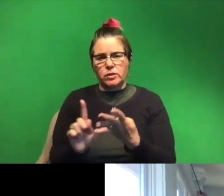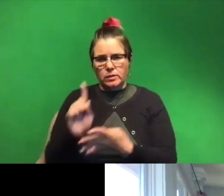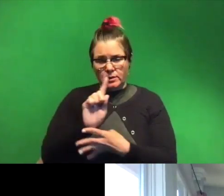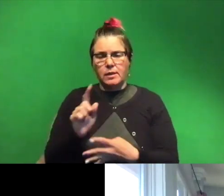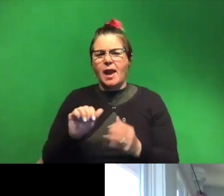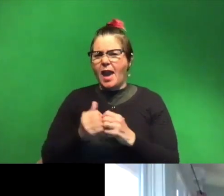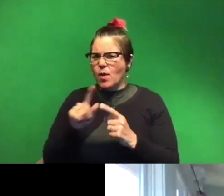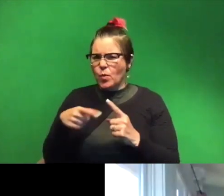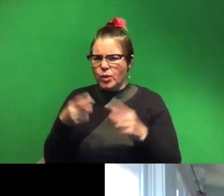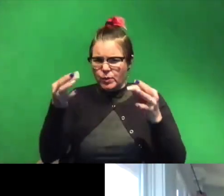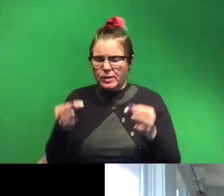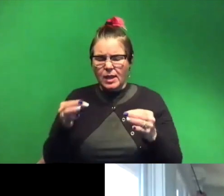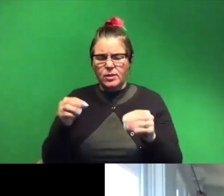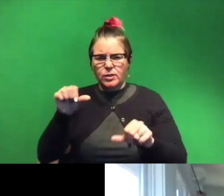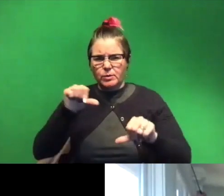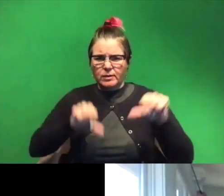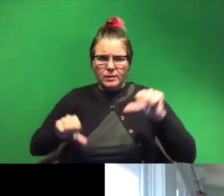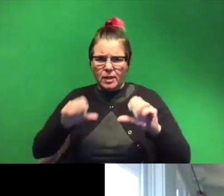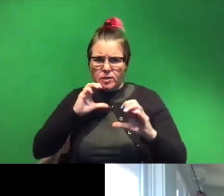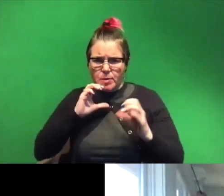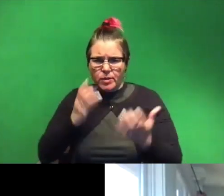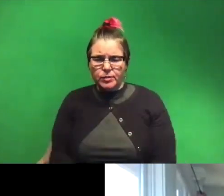decide to do science communication?